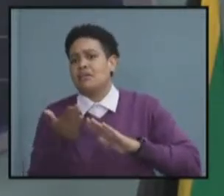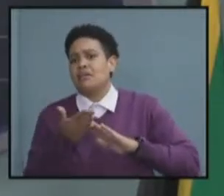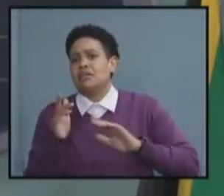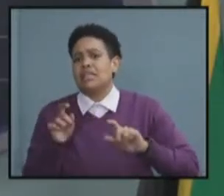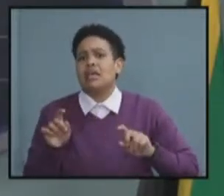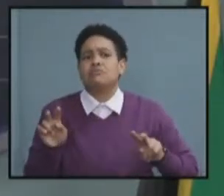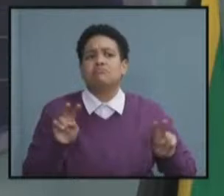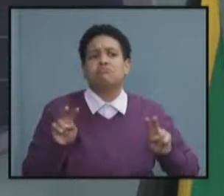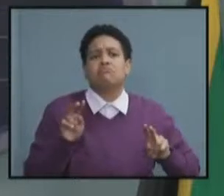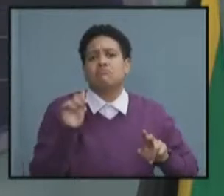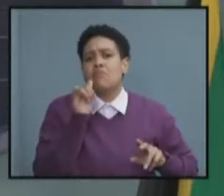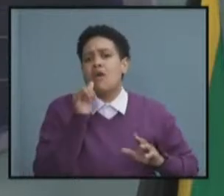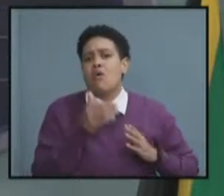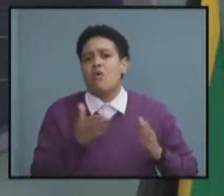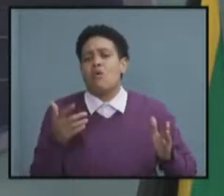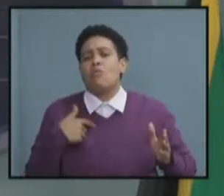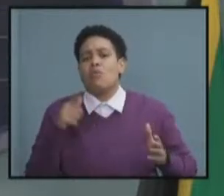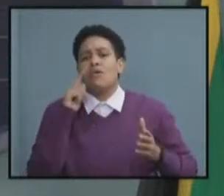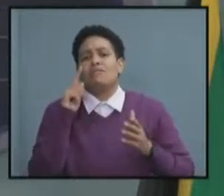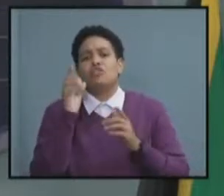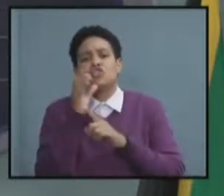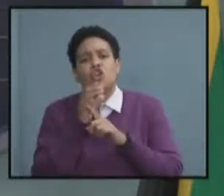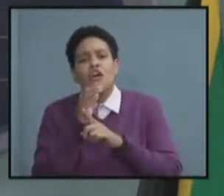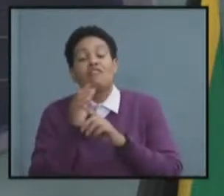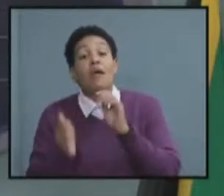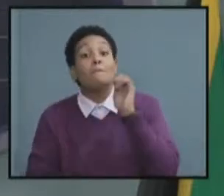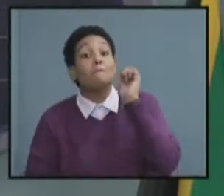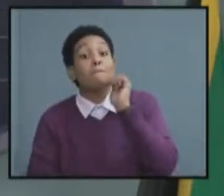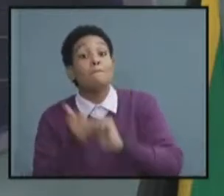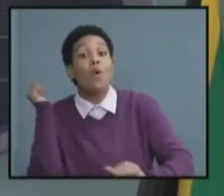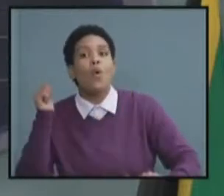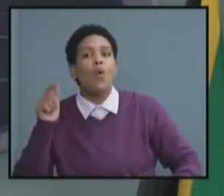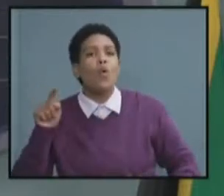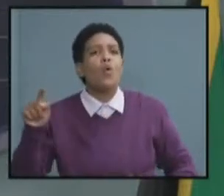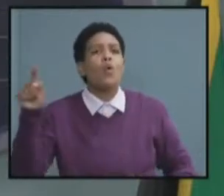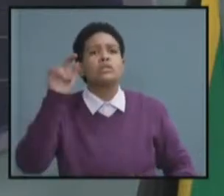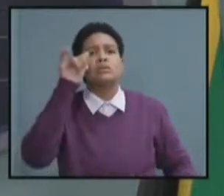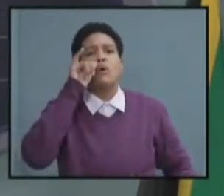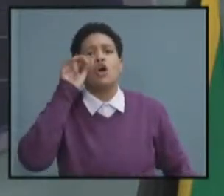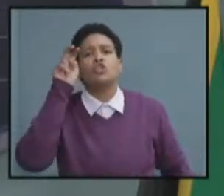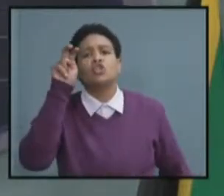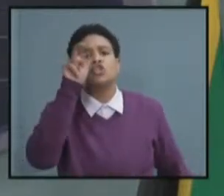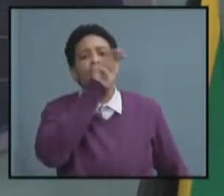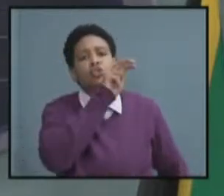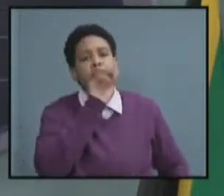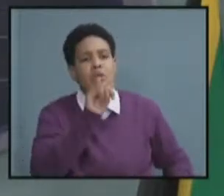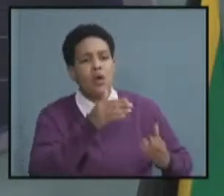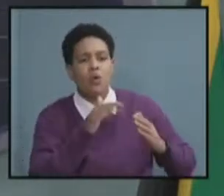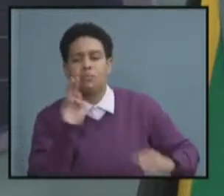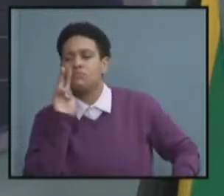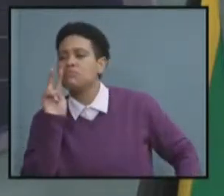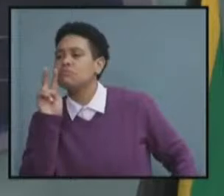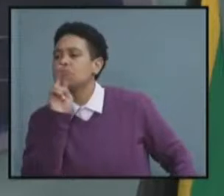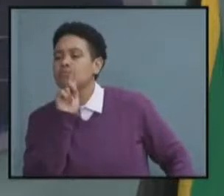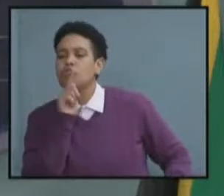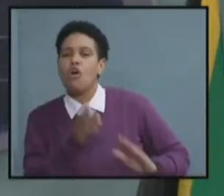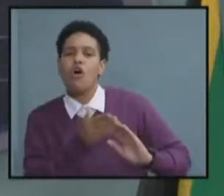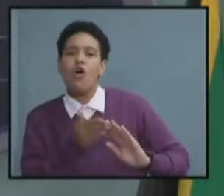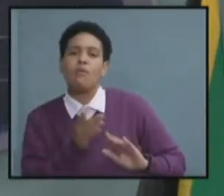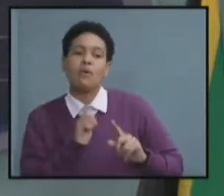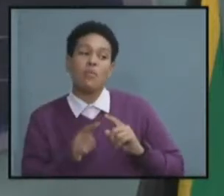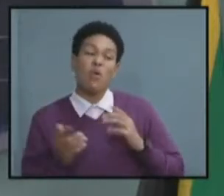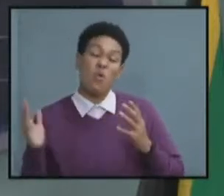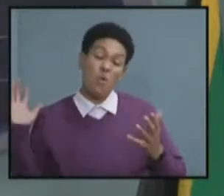would have surveyed almost the majority of those bars that are open and are operating.